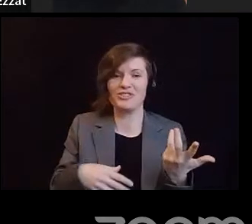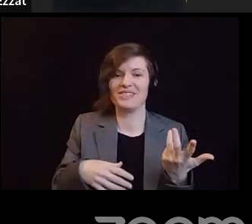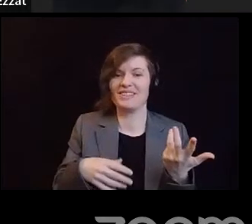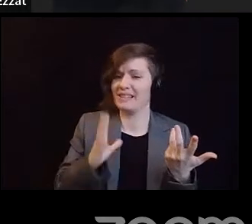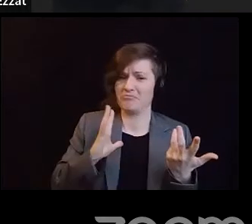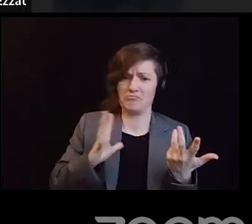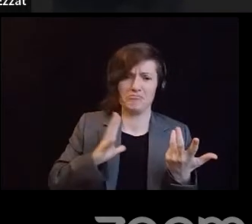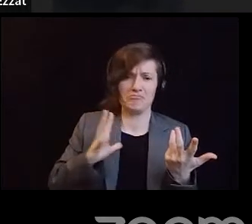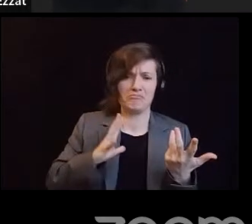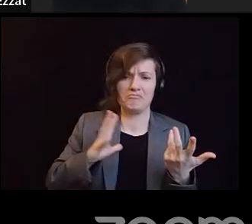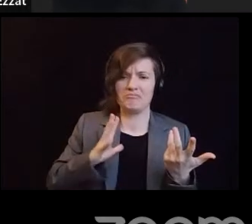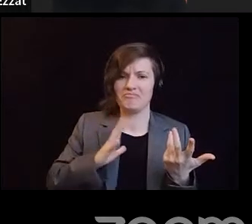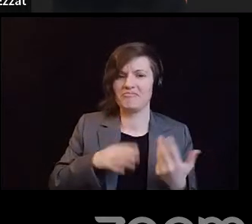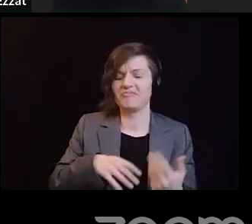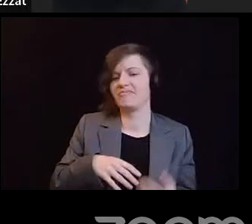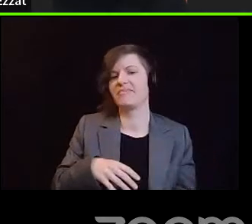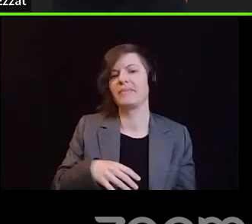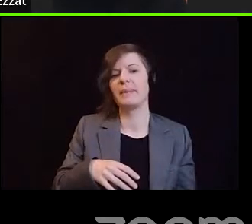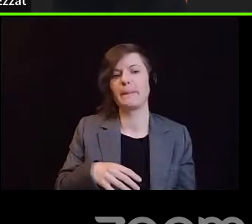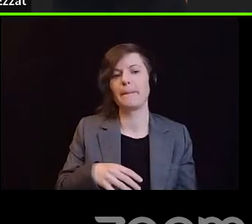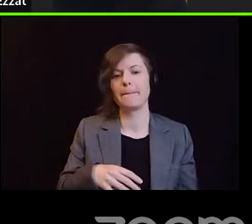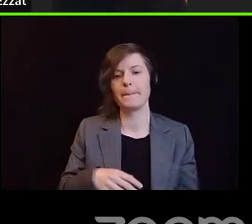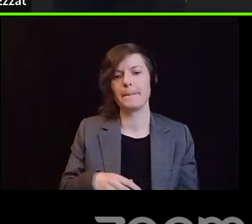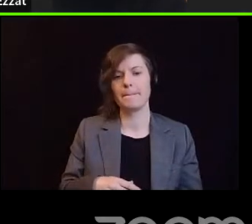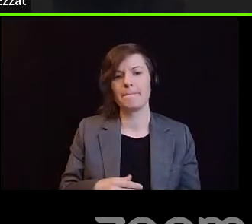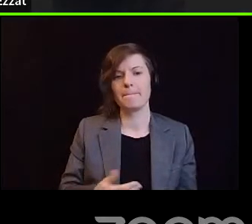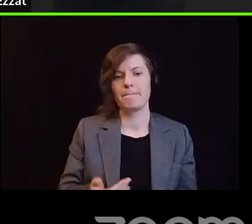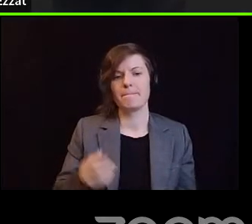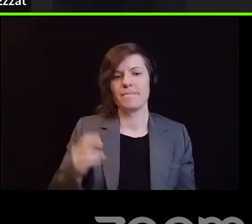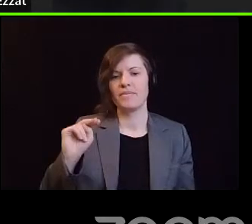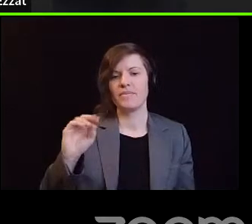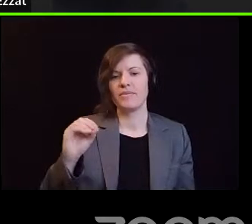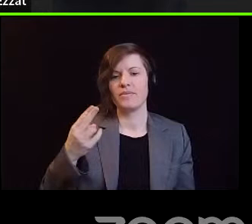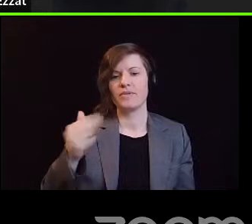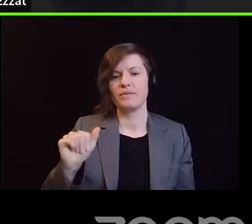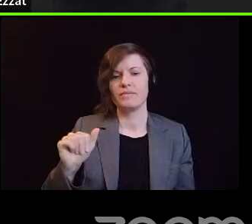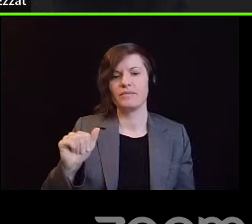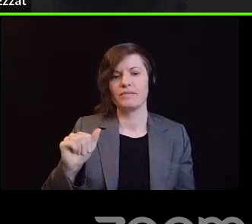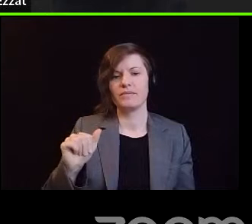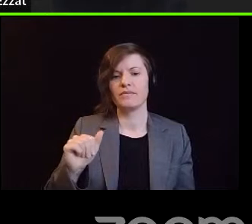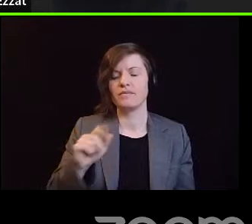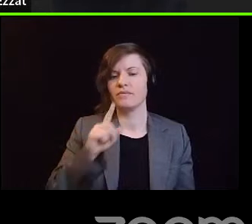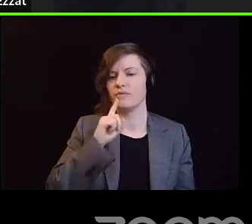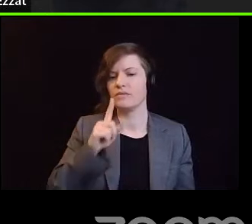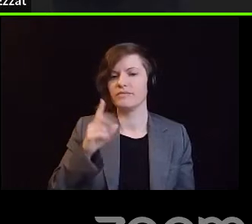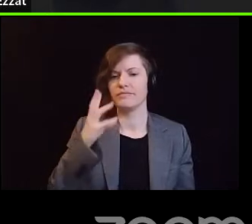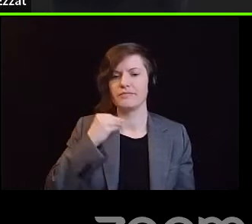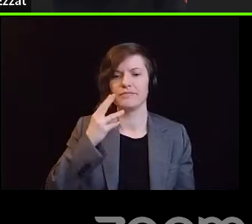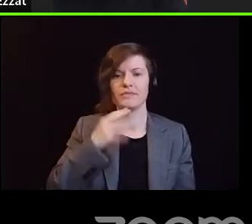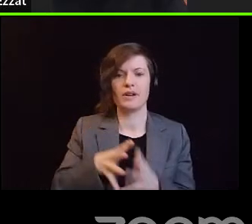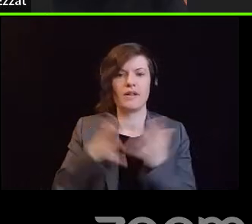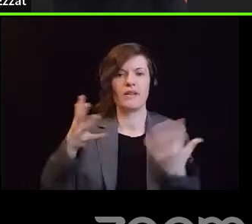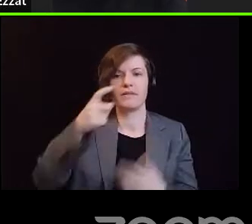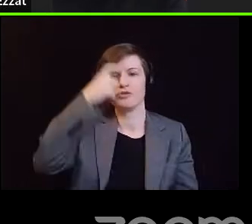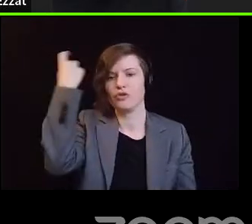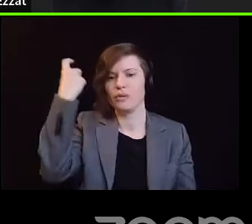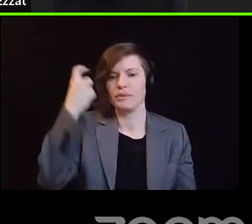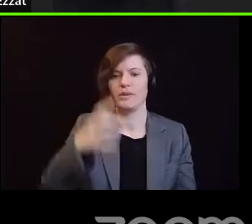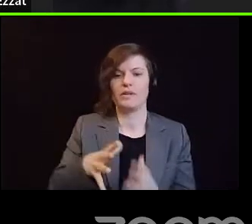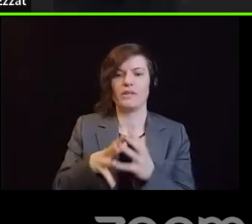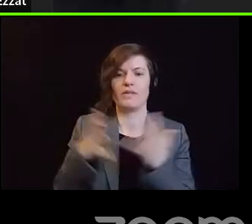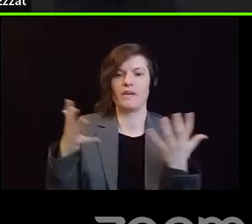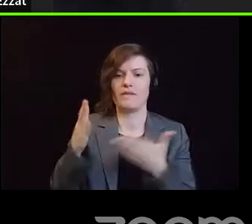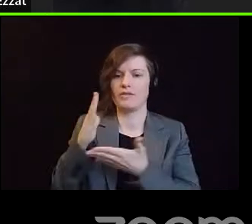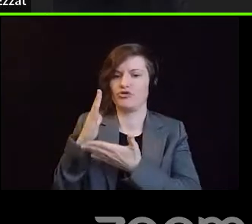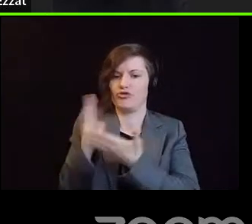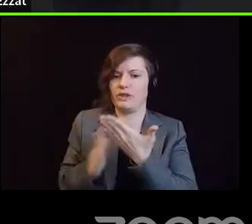Go ahead and say that. I think they were mostly engulfed by the trauma and the internal rifts. But if some